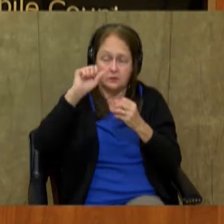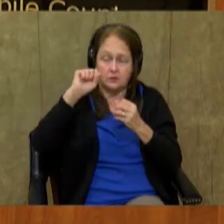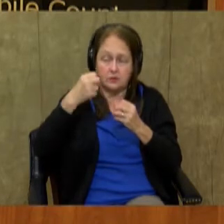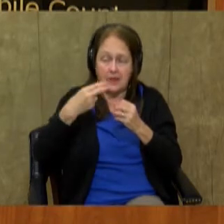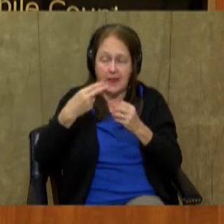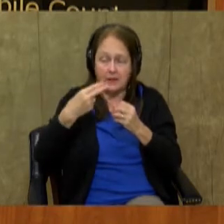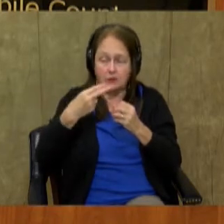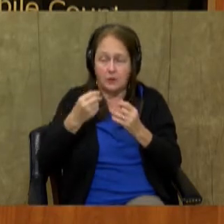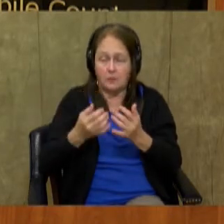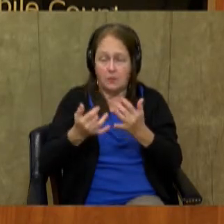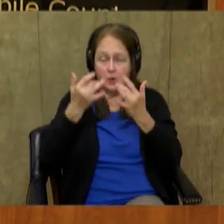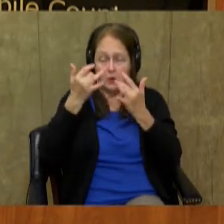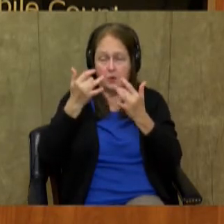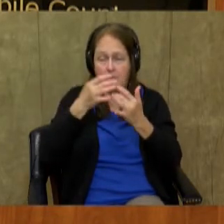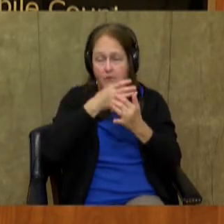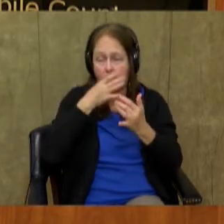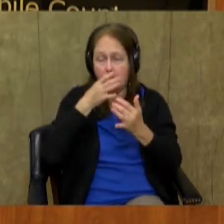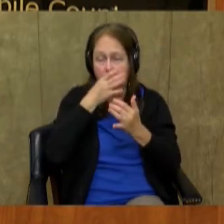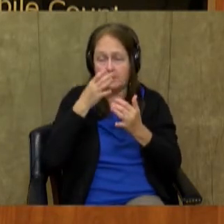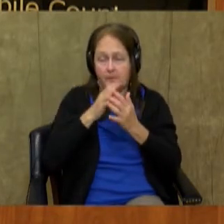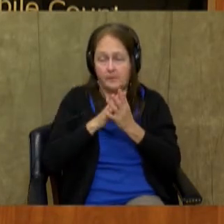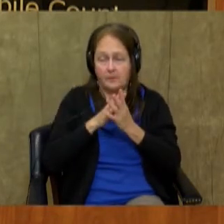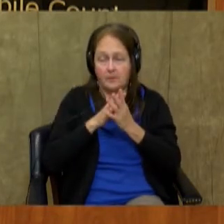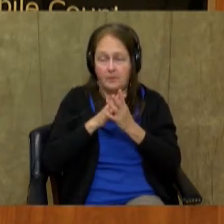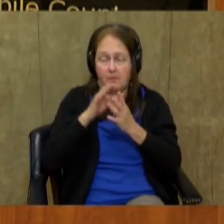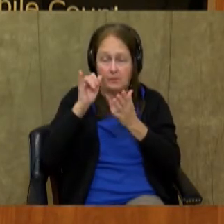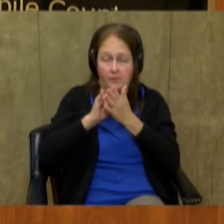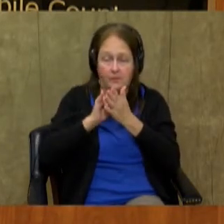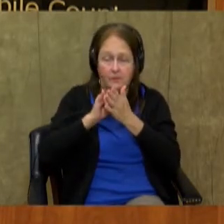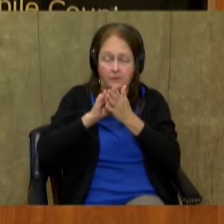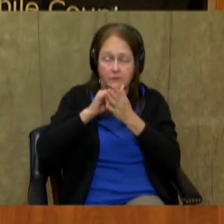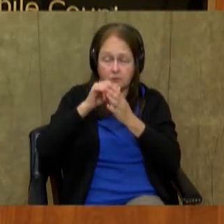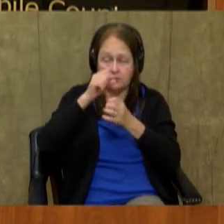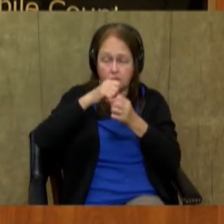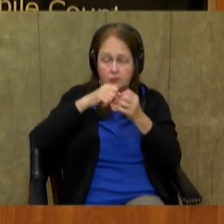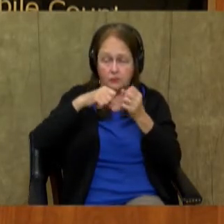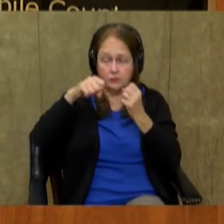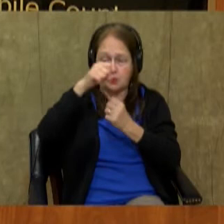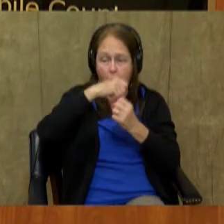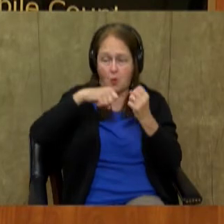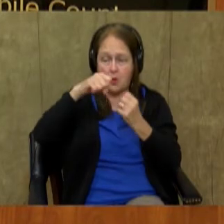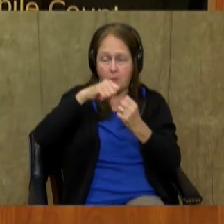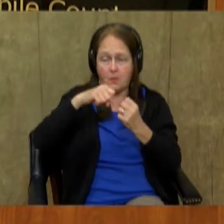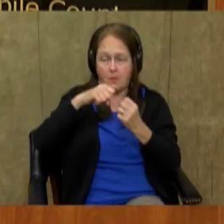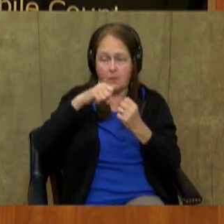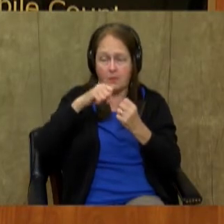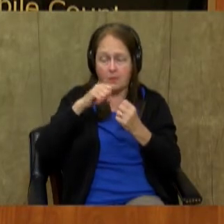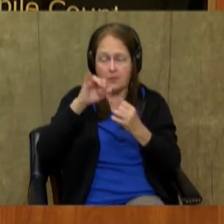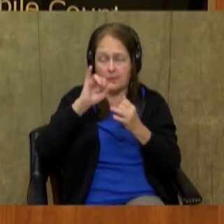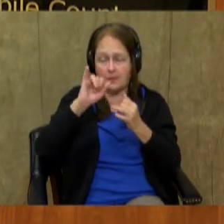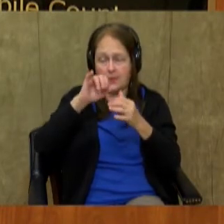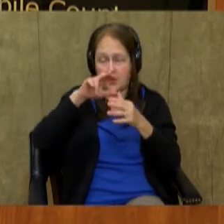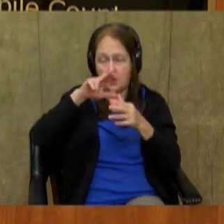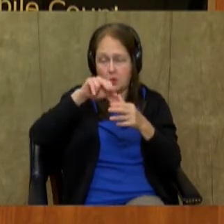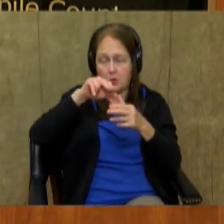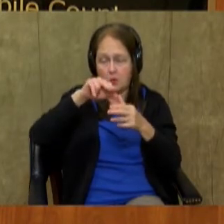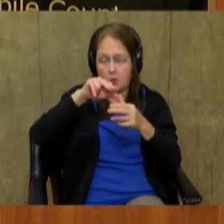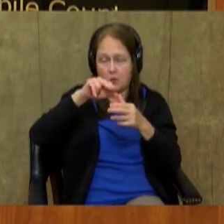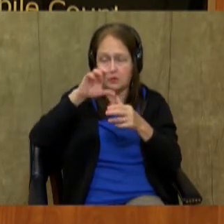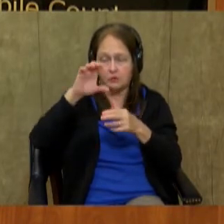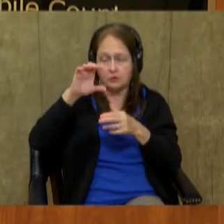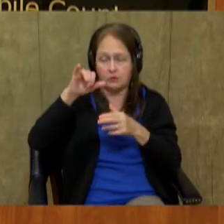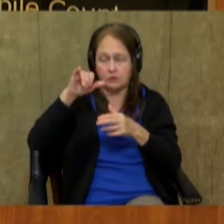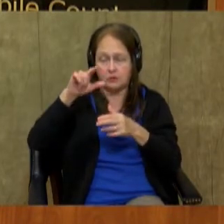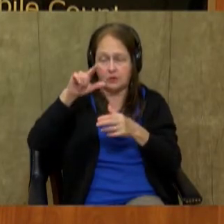farming. And then finally, tropical storms impact this region. Cyclones that happen